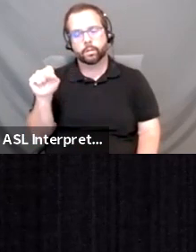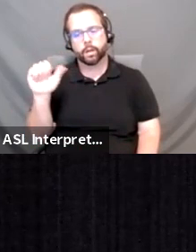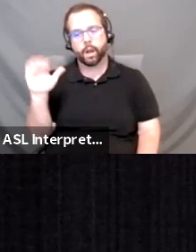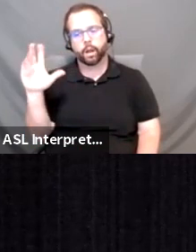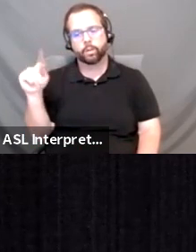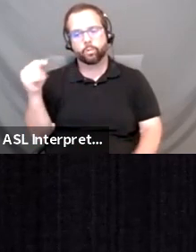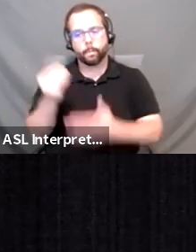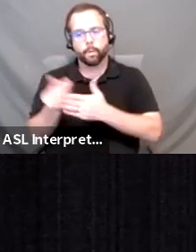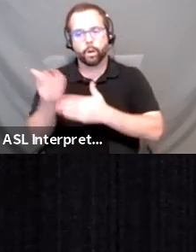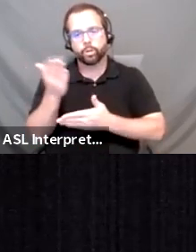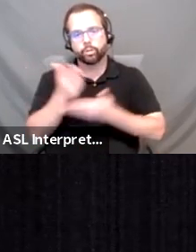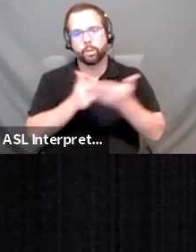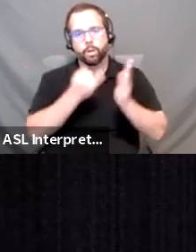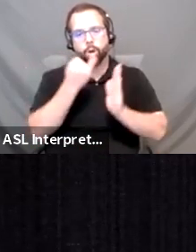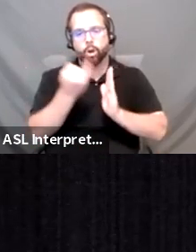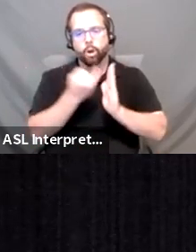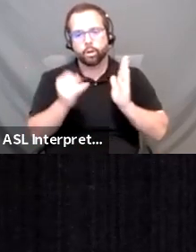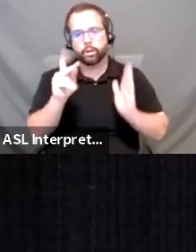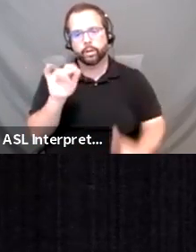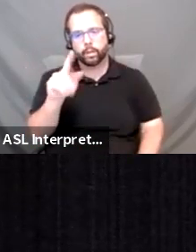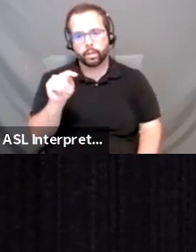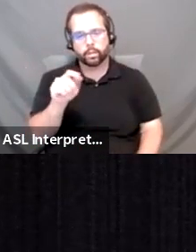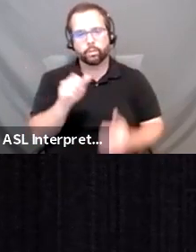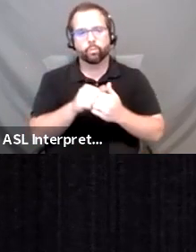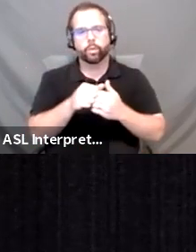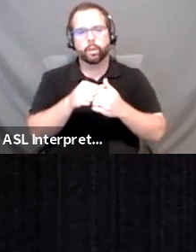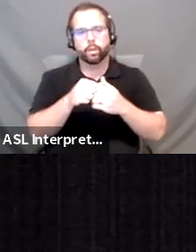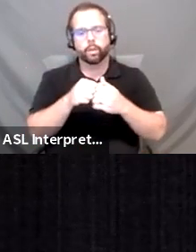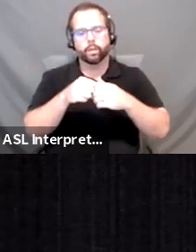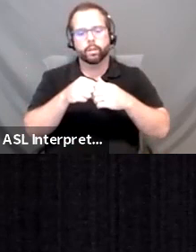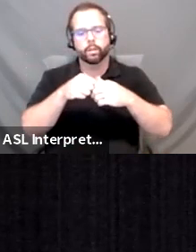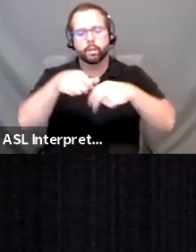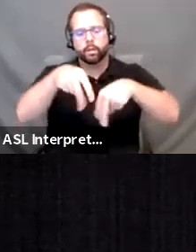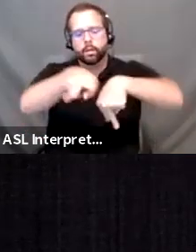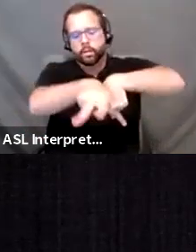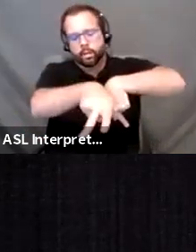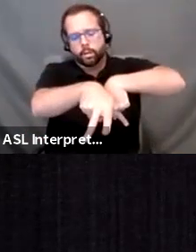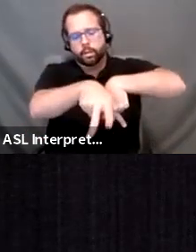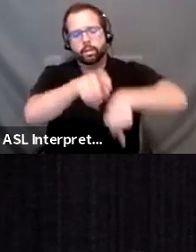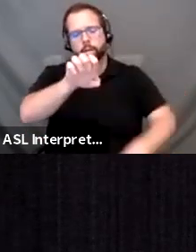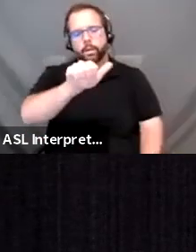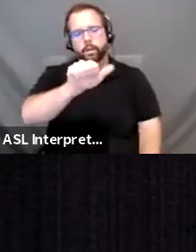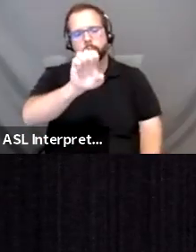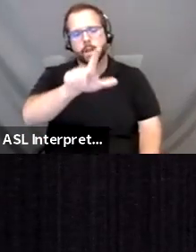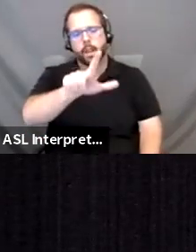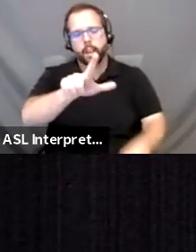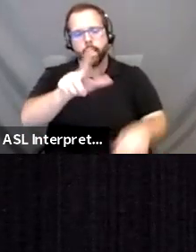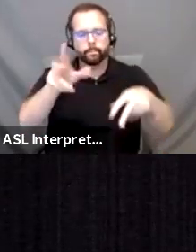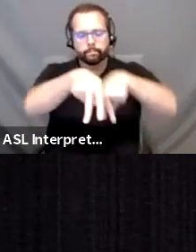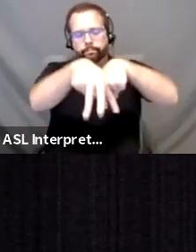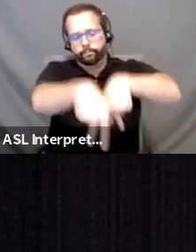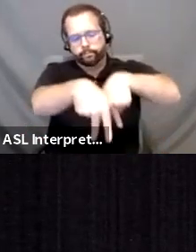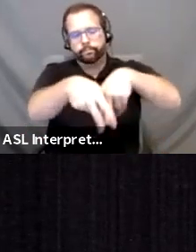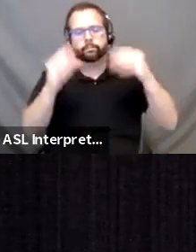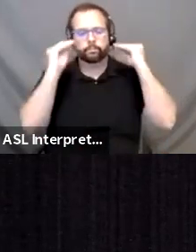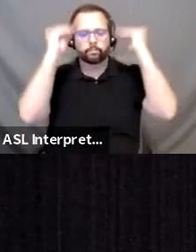and fitness equipment, and we've been able to loan all those products out. And then what we've done is we do the Zoom